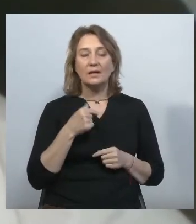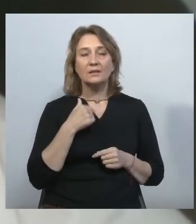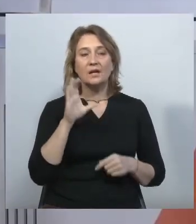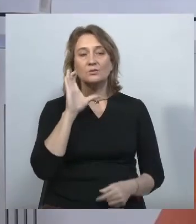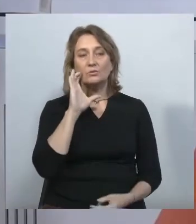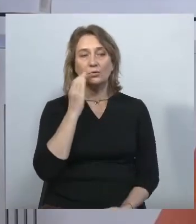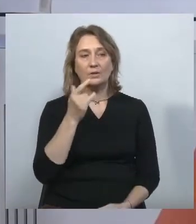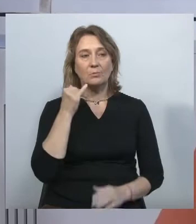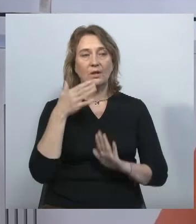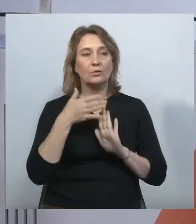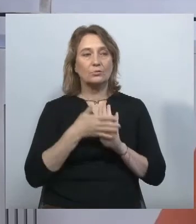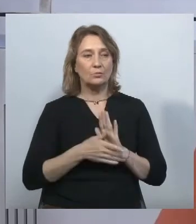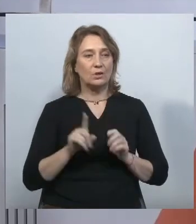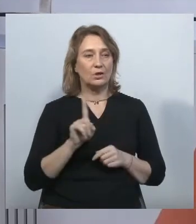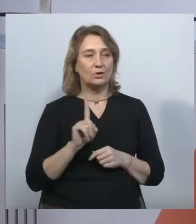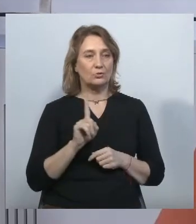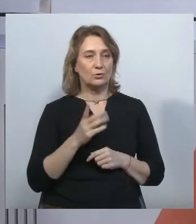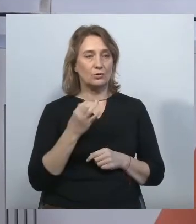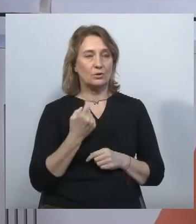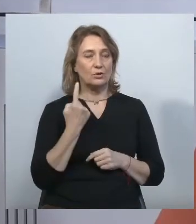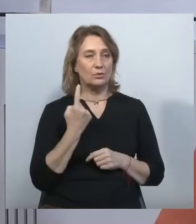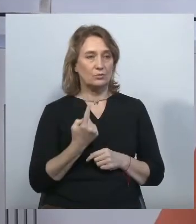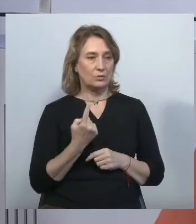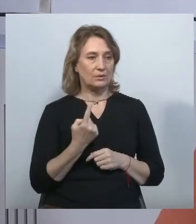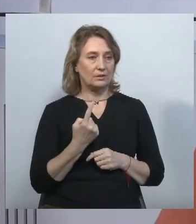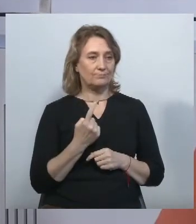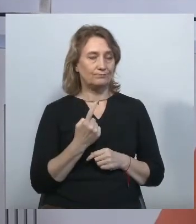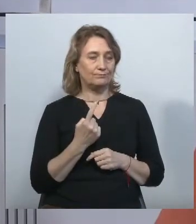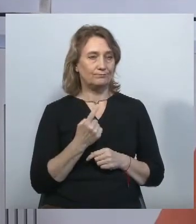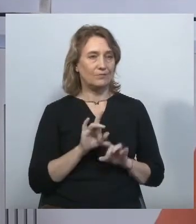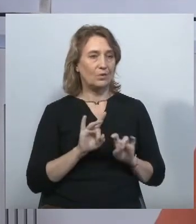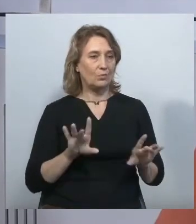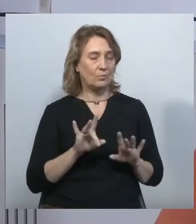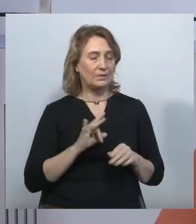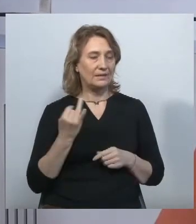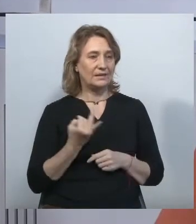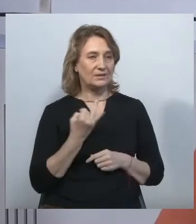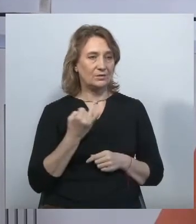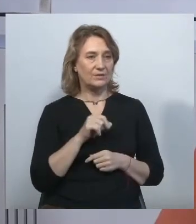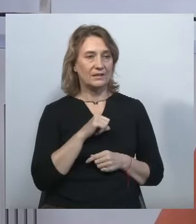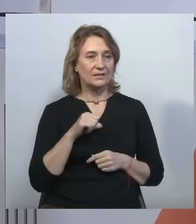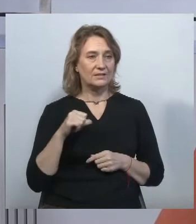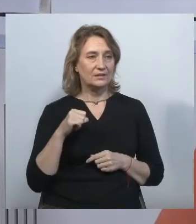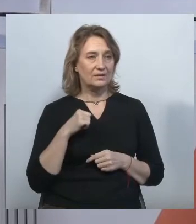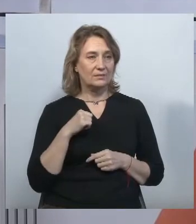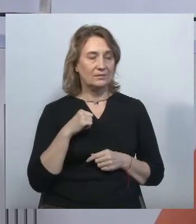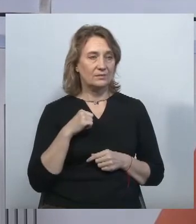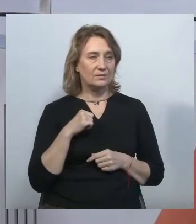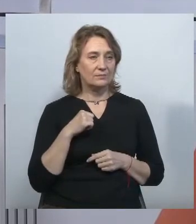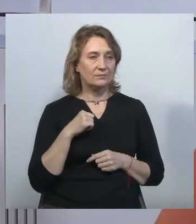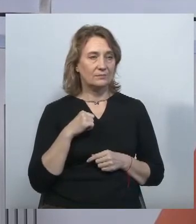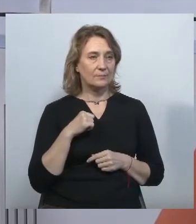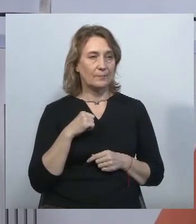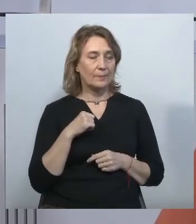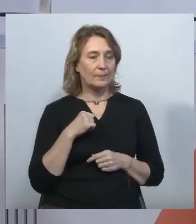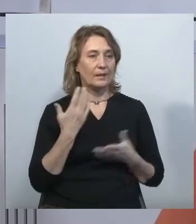influence. You know what? I'm listening to you, and I'm understanding that another component there is in this story, and that's awareness